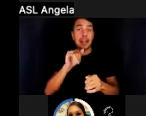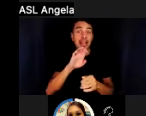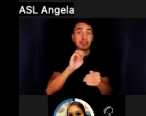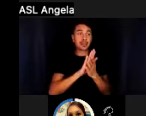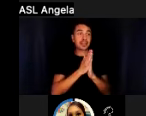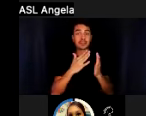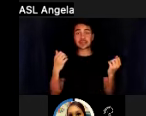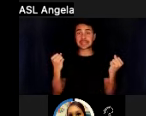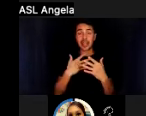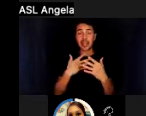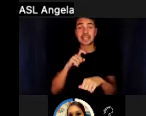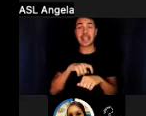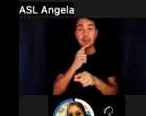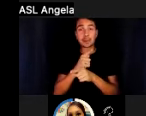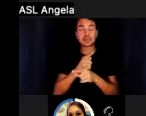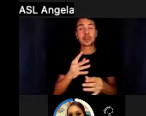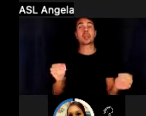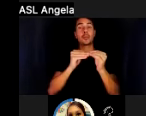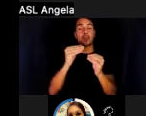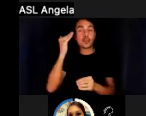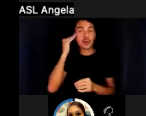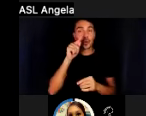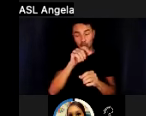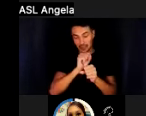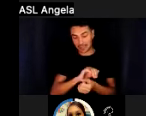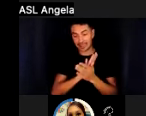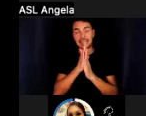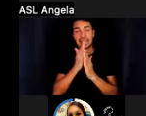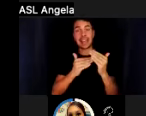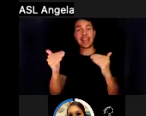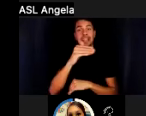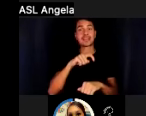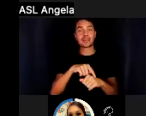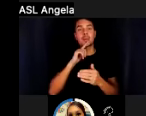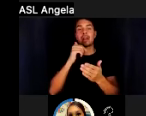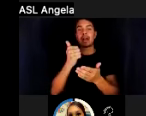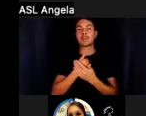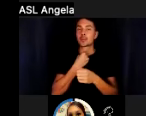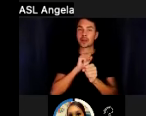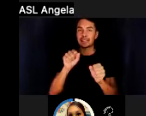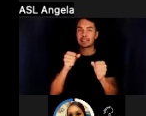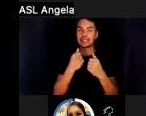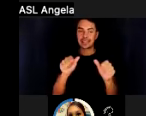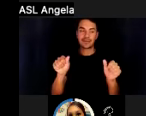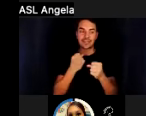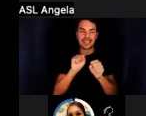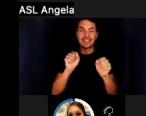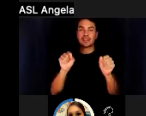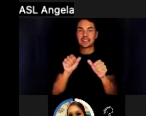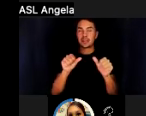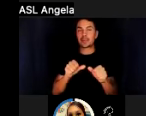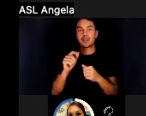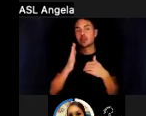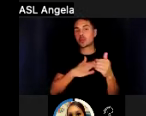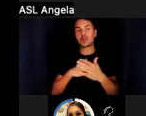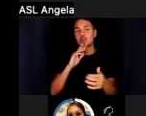scary time, right? And so the more familiar that you can get ahead of time, it just helps create that safer space for whoever you might be there